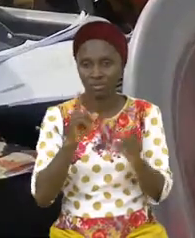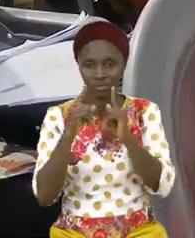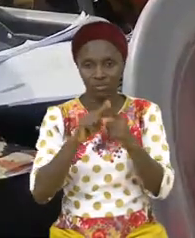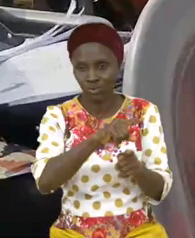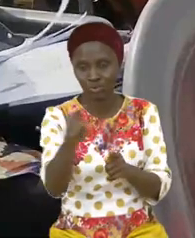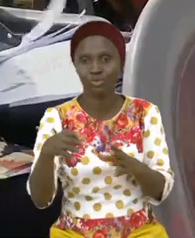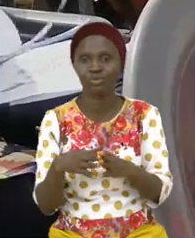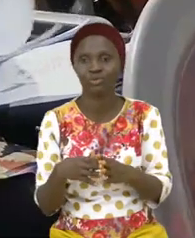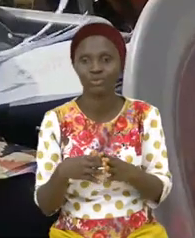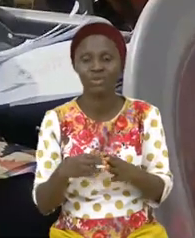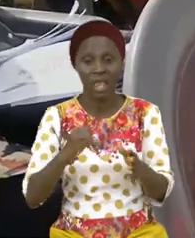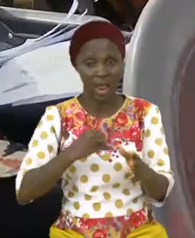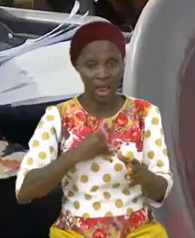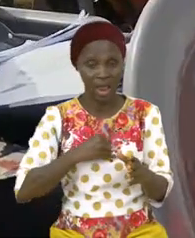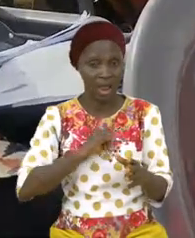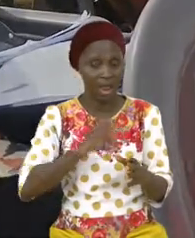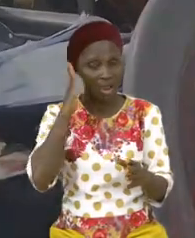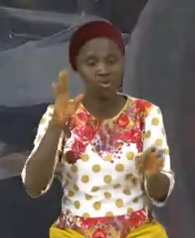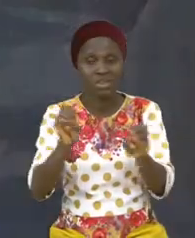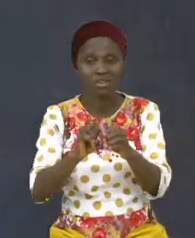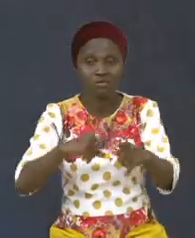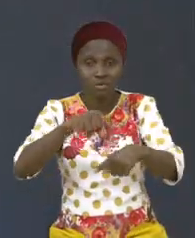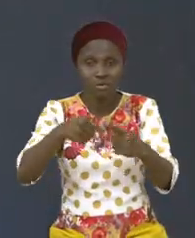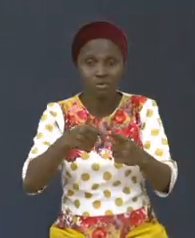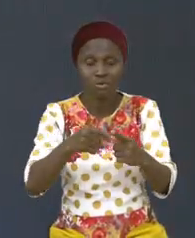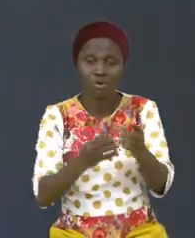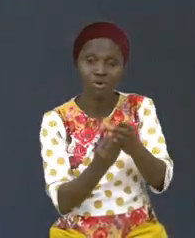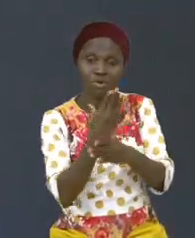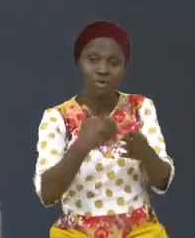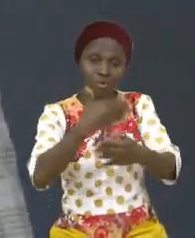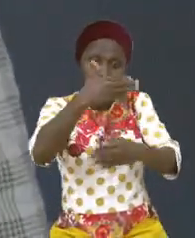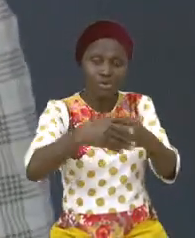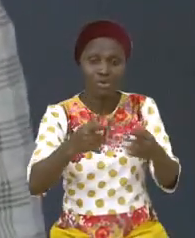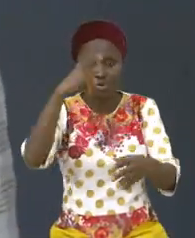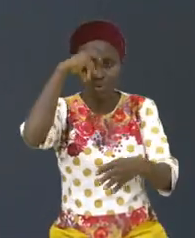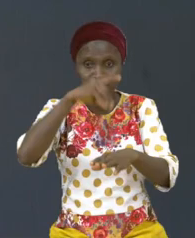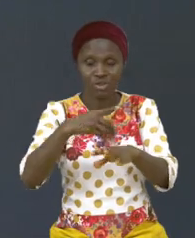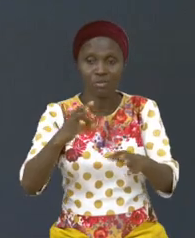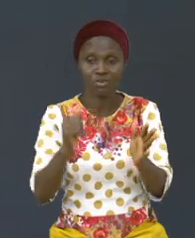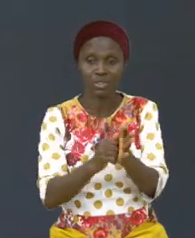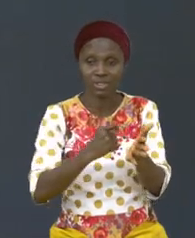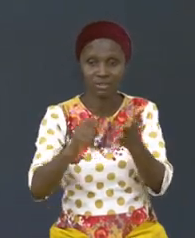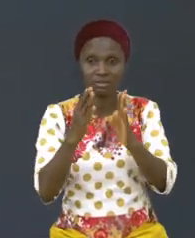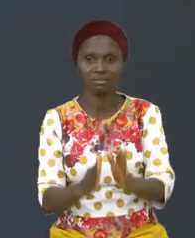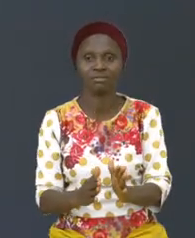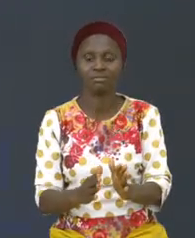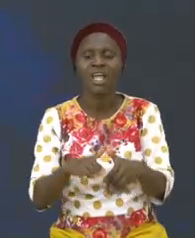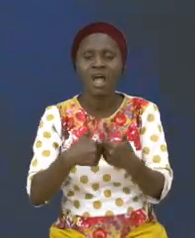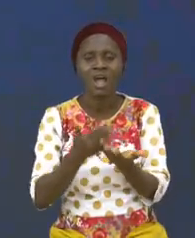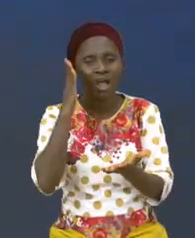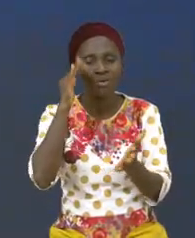I will even go beyond the wisdom of that writer. How does that come? By looking at